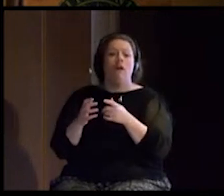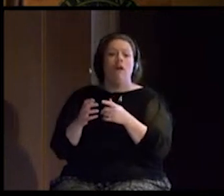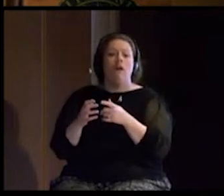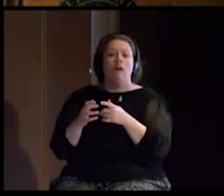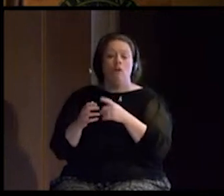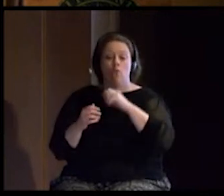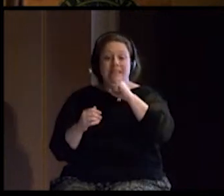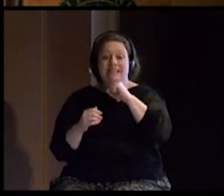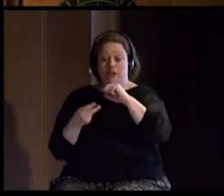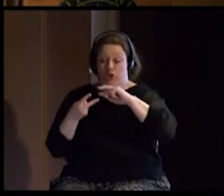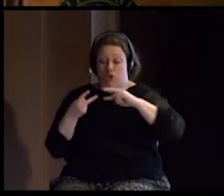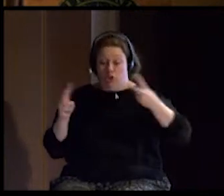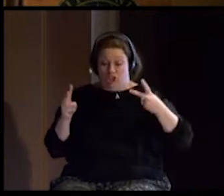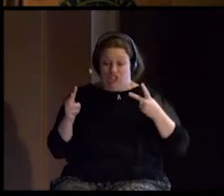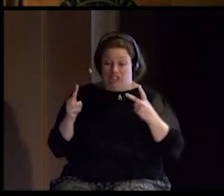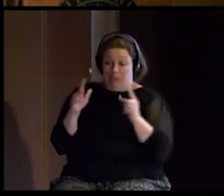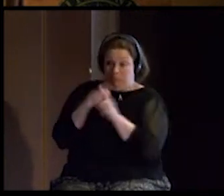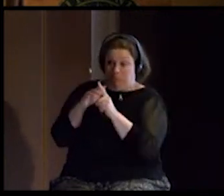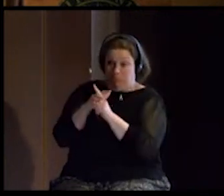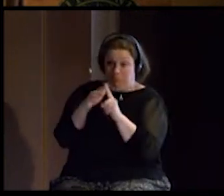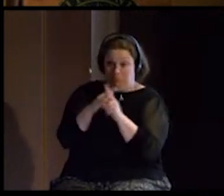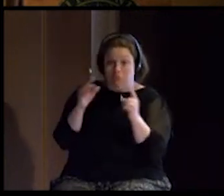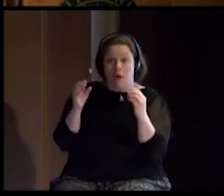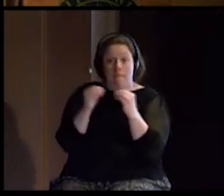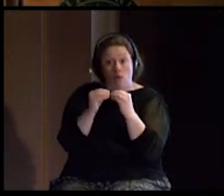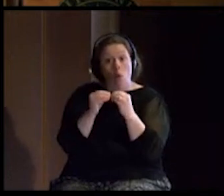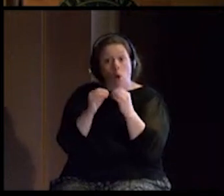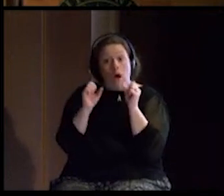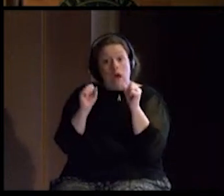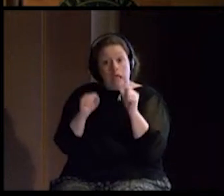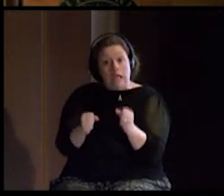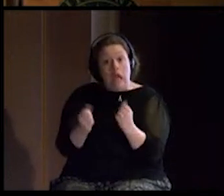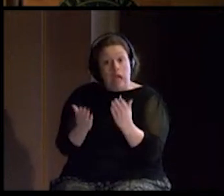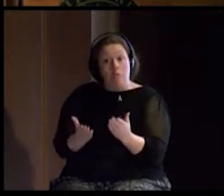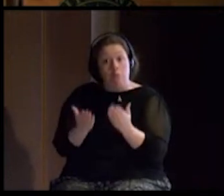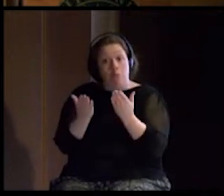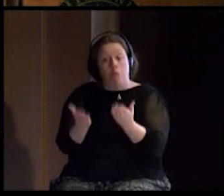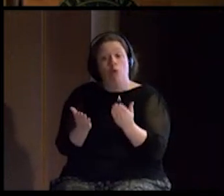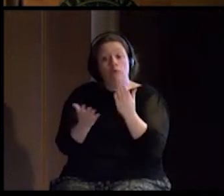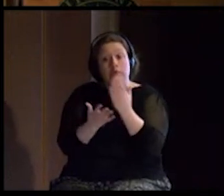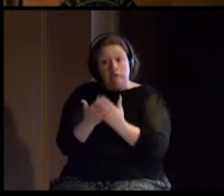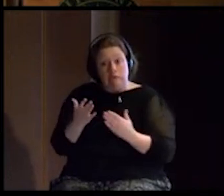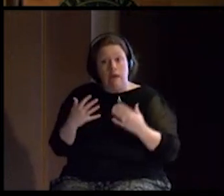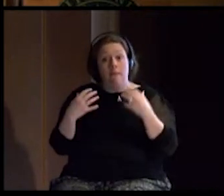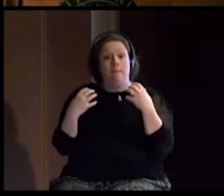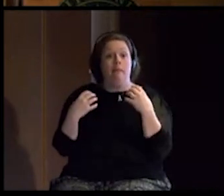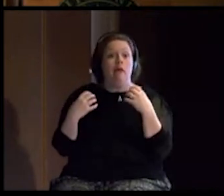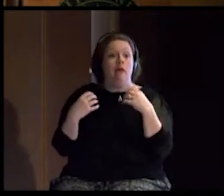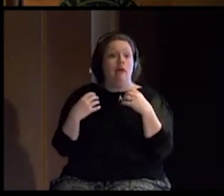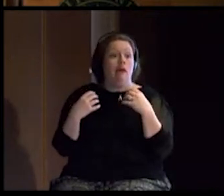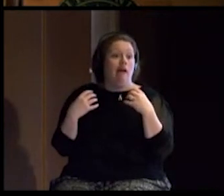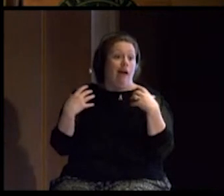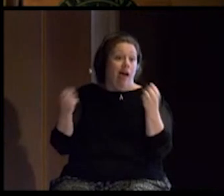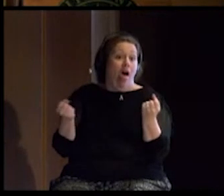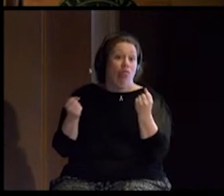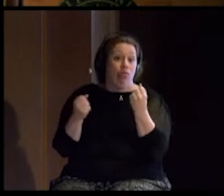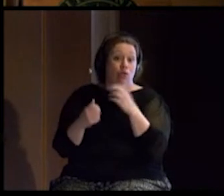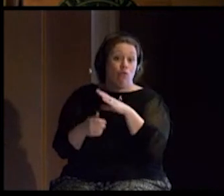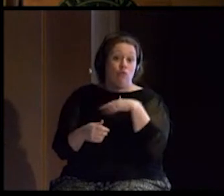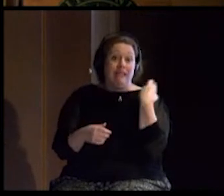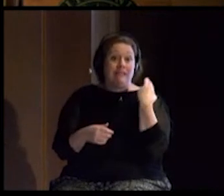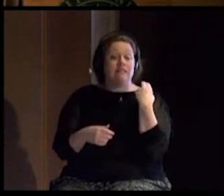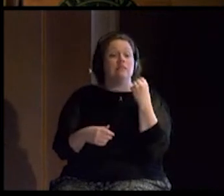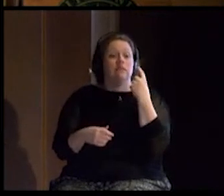genes in the environment pose some ecosystem health risk and probably some, or potentially some public health risks as well.